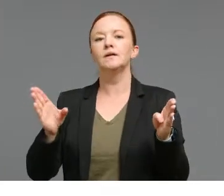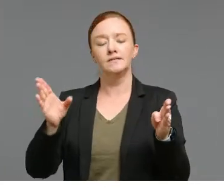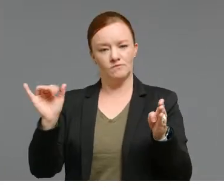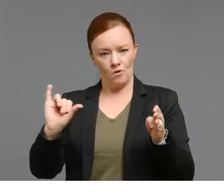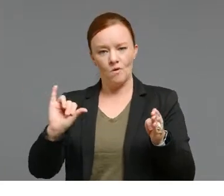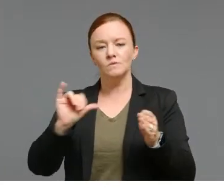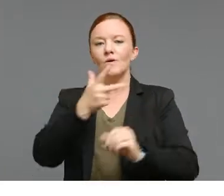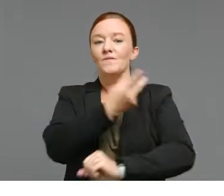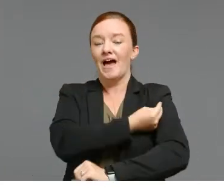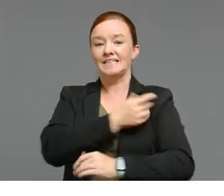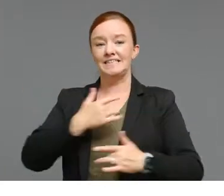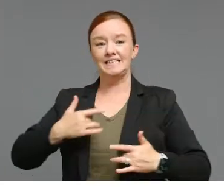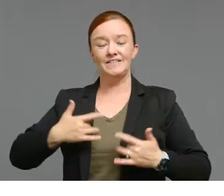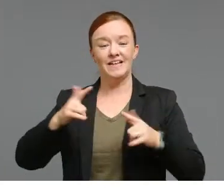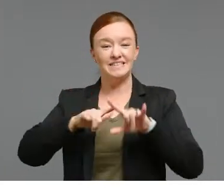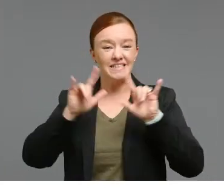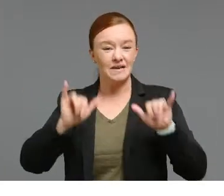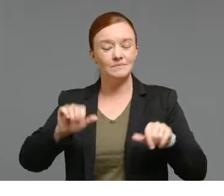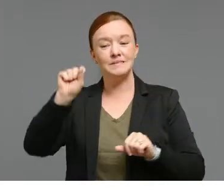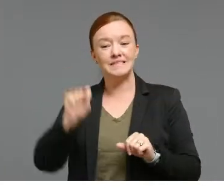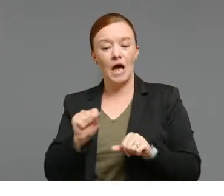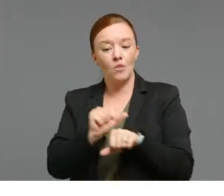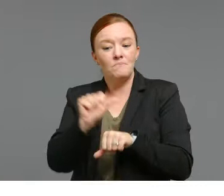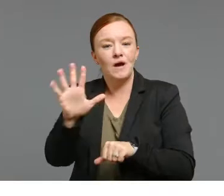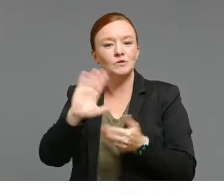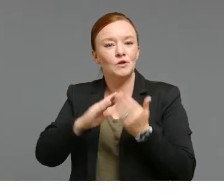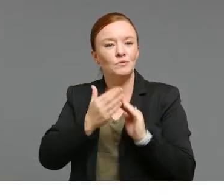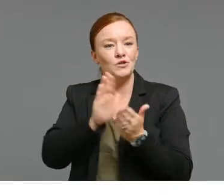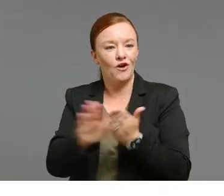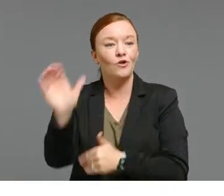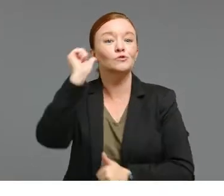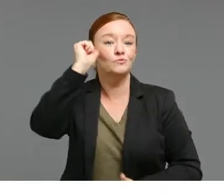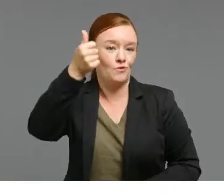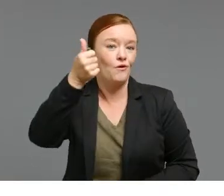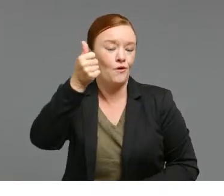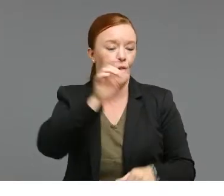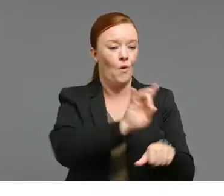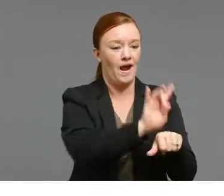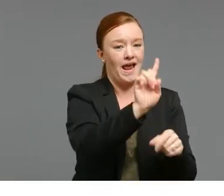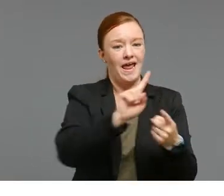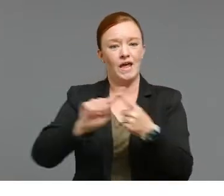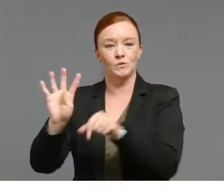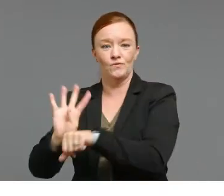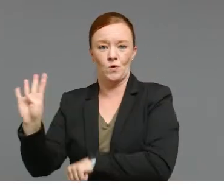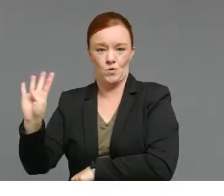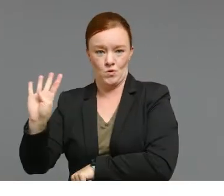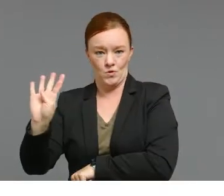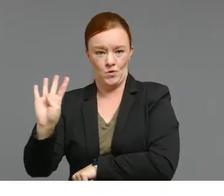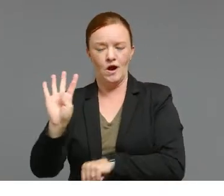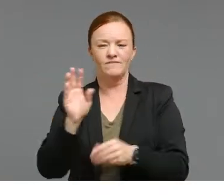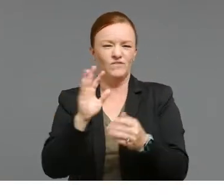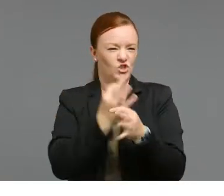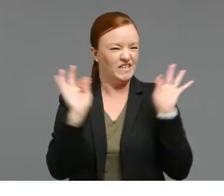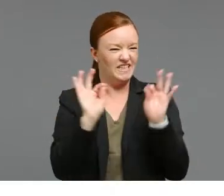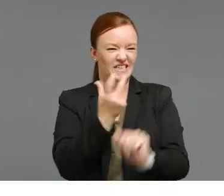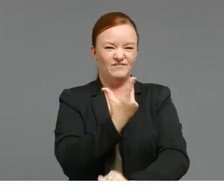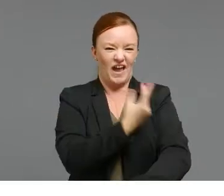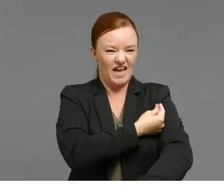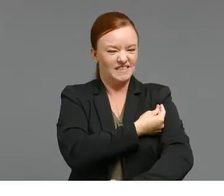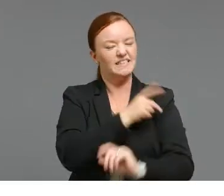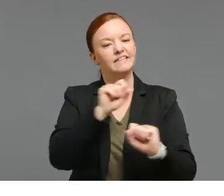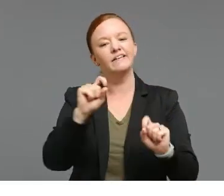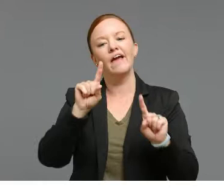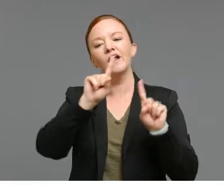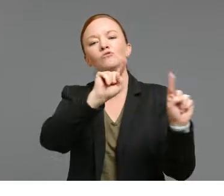partners at South Mountain Community College tomorrow. That event goes from 8 to 4. There are free vaccines available, and we would